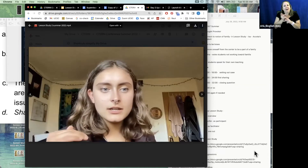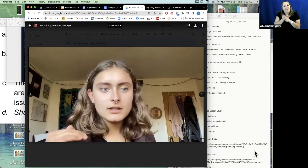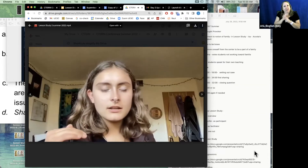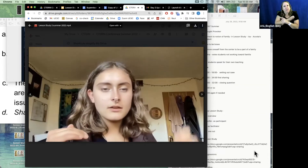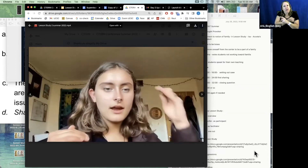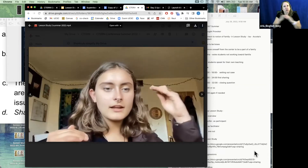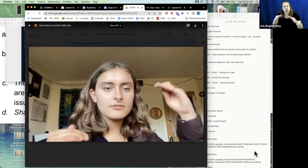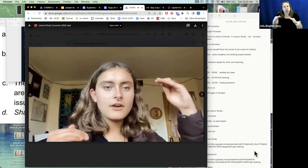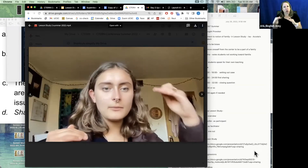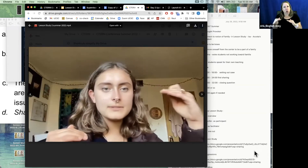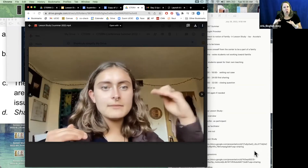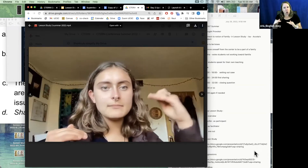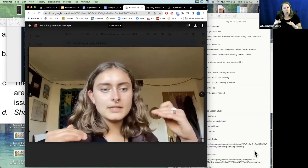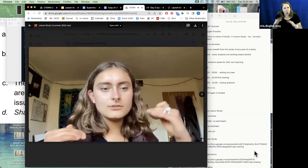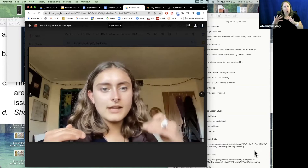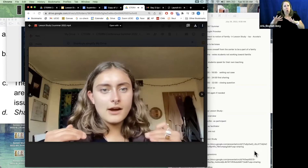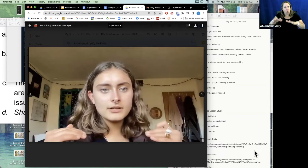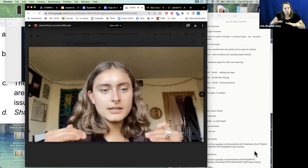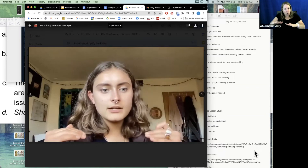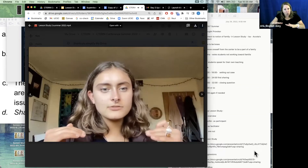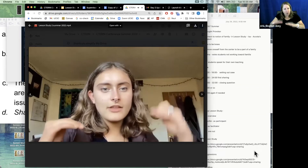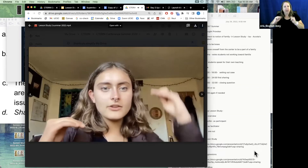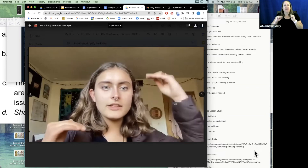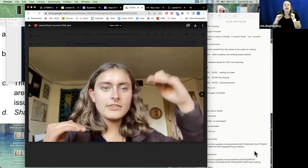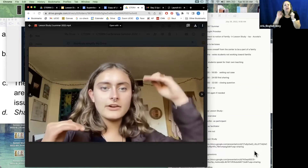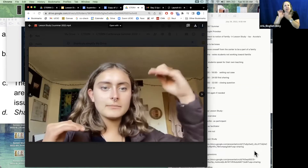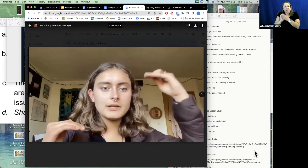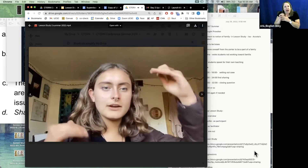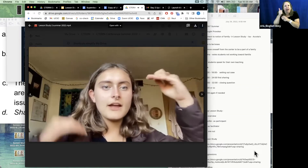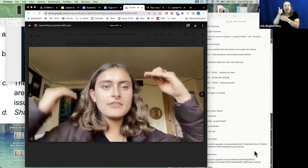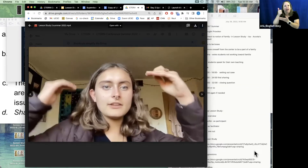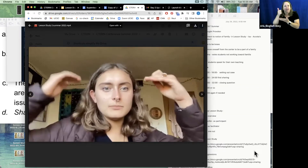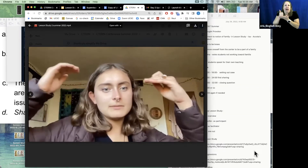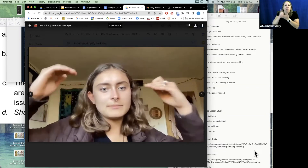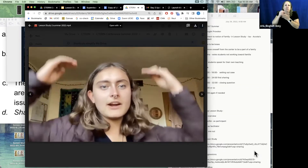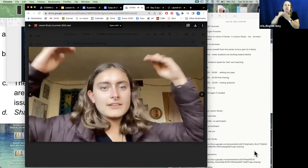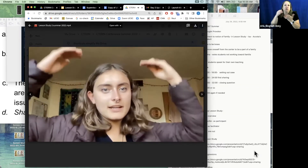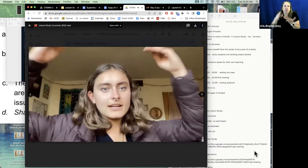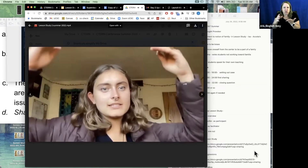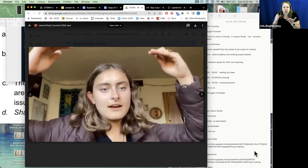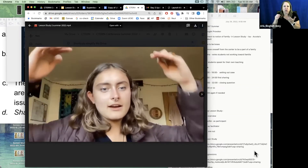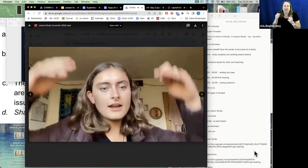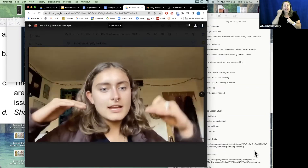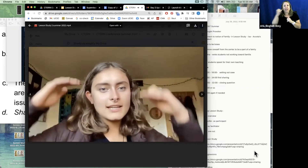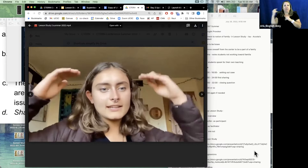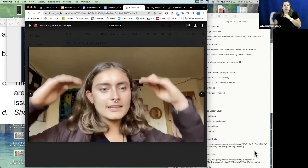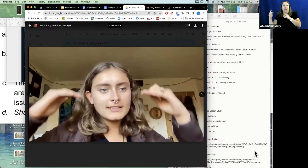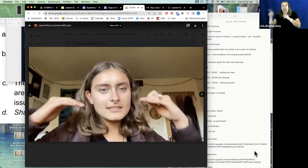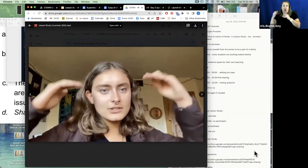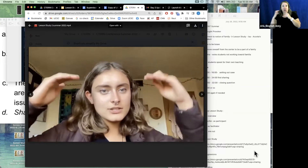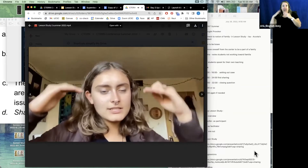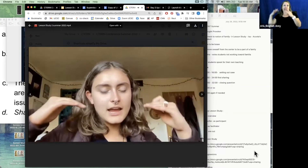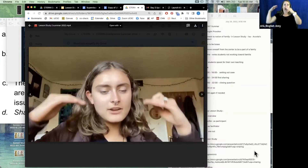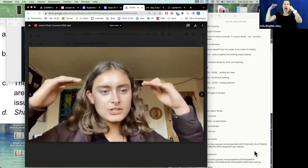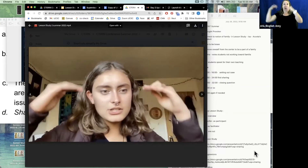teacher kind of helps them meet you down here rather than they're up here and then you meet them up there and then it gets higher. It's kind of like